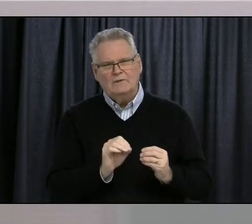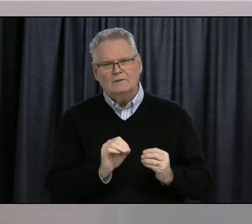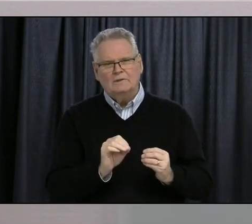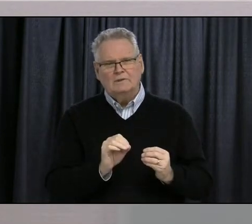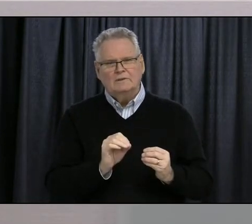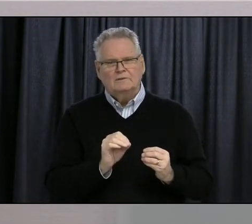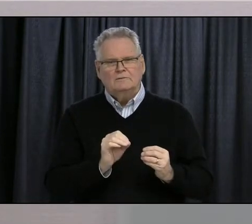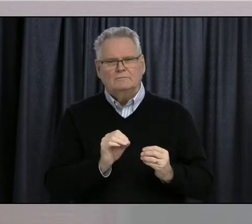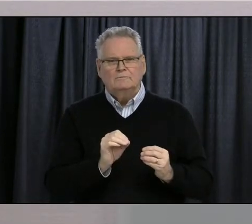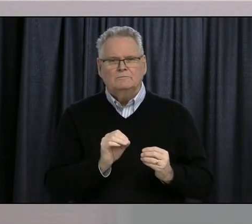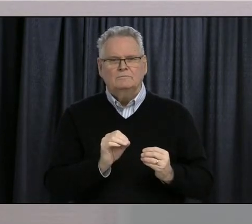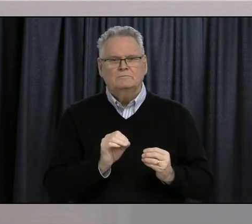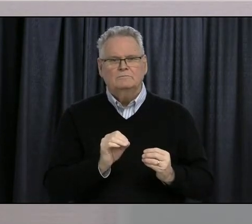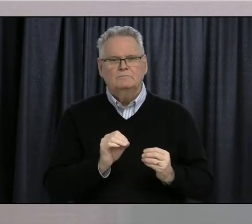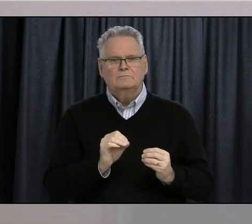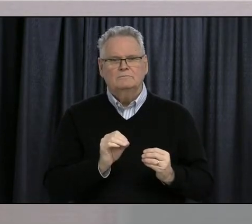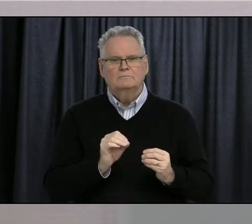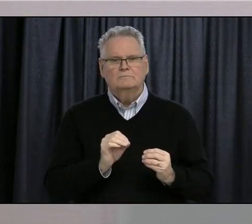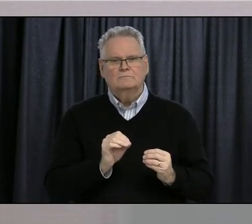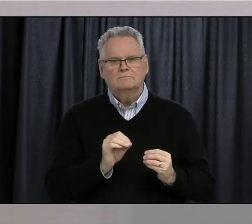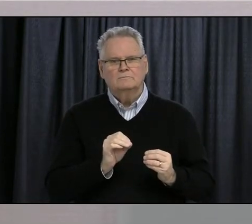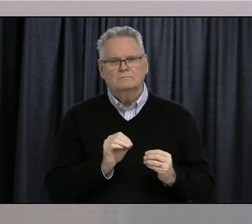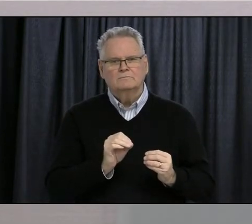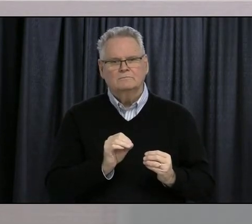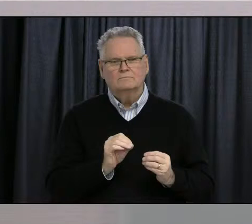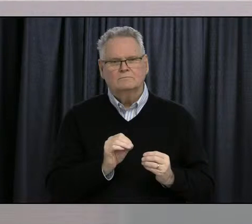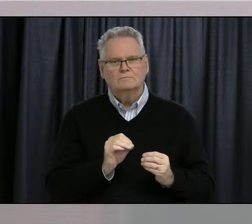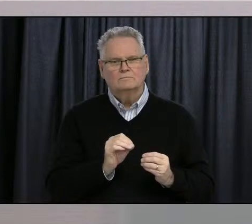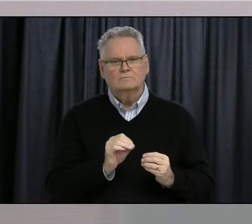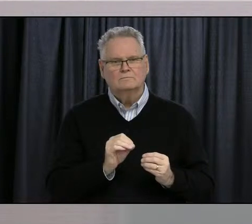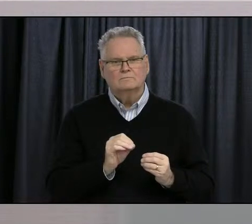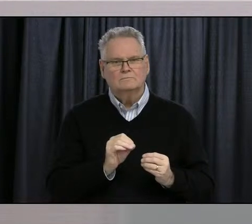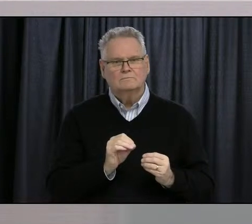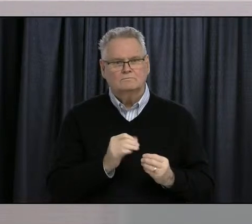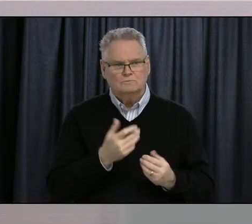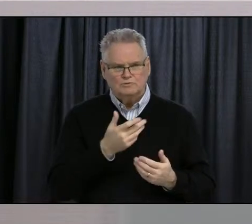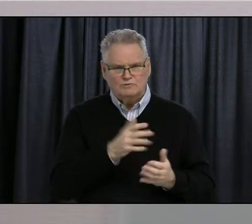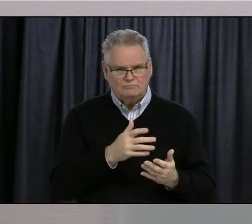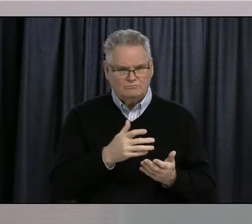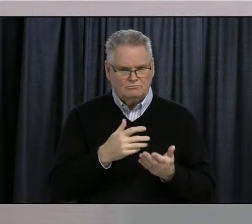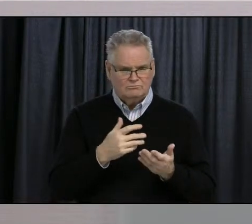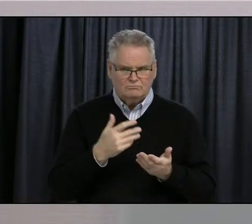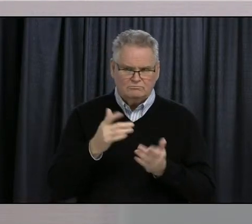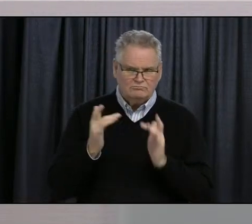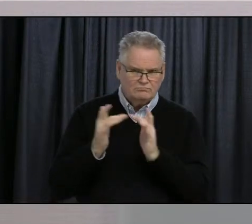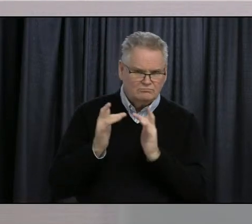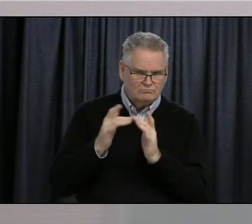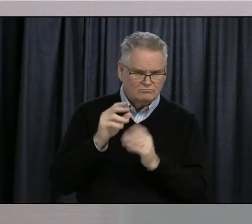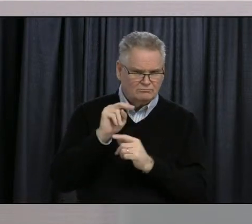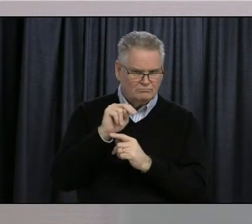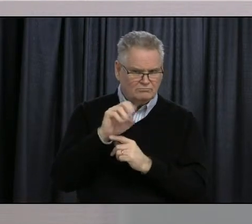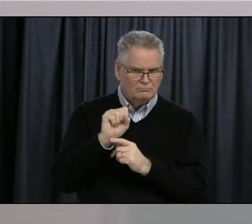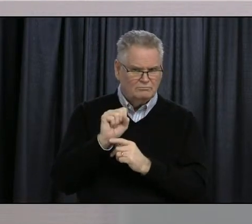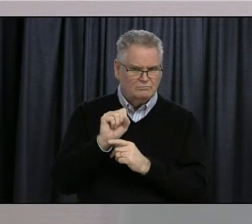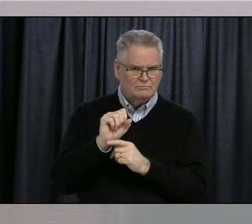Health about this cold chain break. Can you tell us how and where the breakdown occurred?